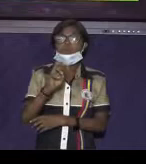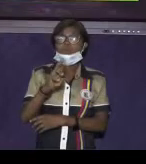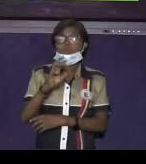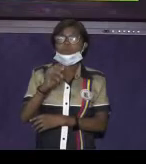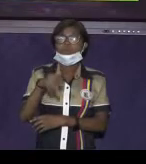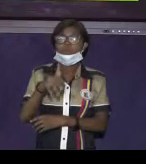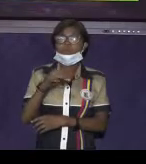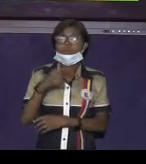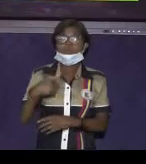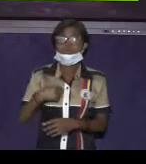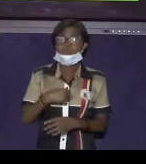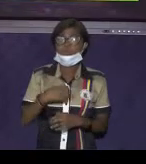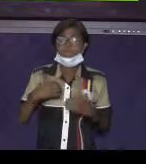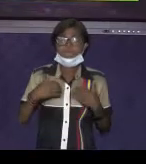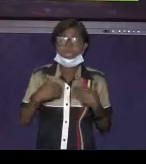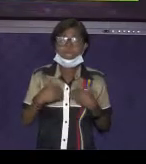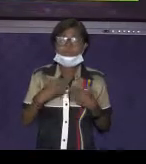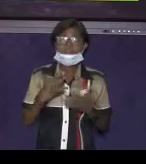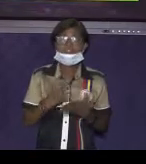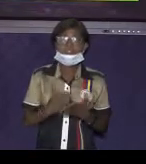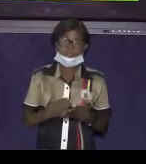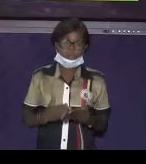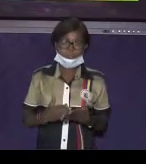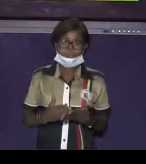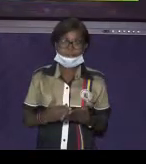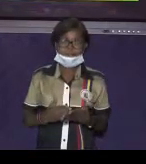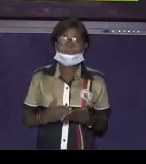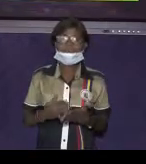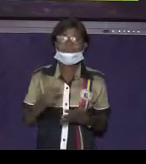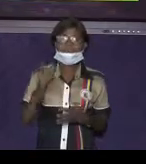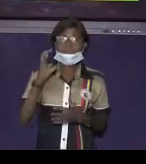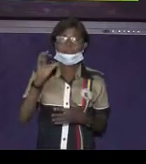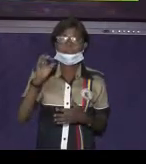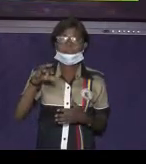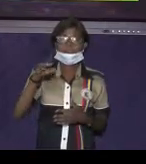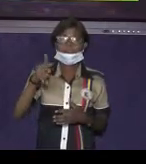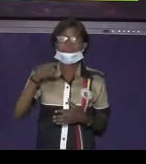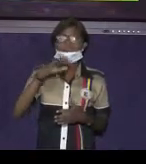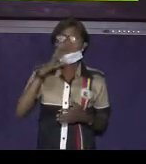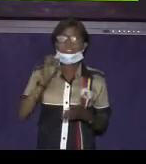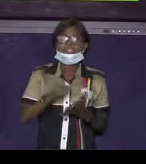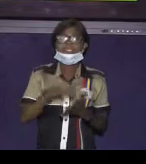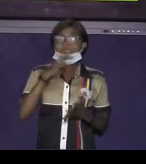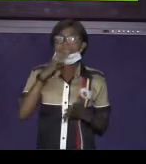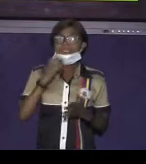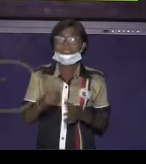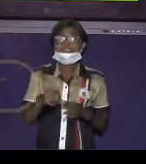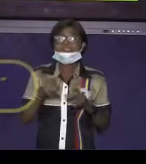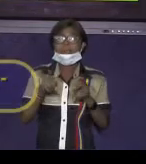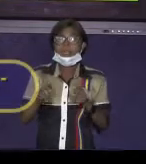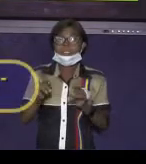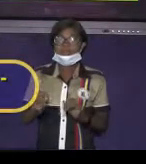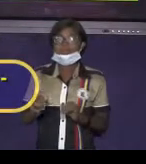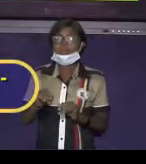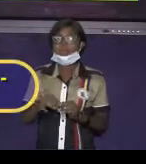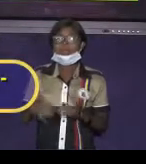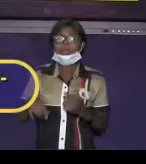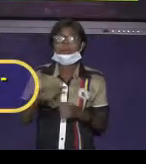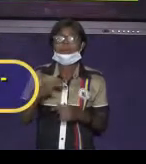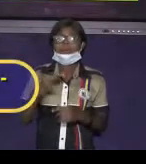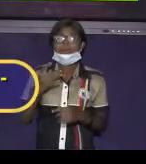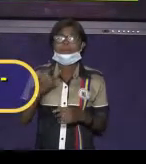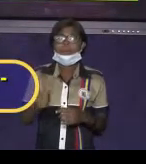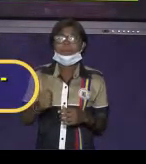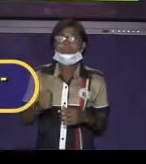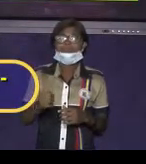certain areas or region in Nigeria, and we do not have those crops in some other part of the country.